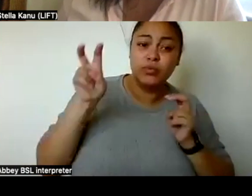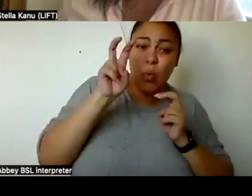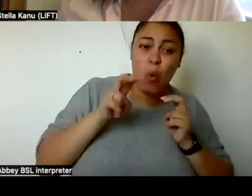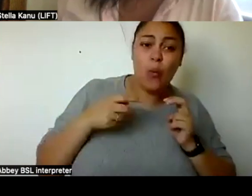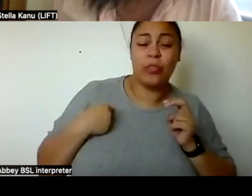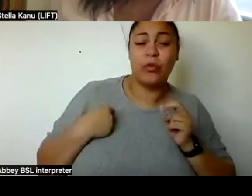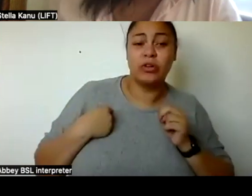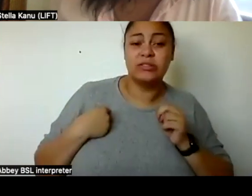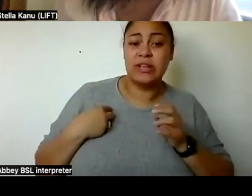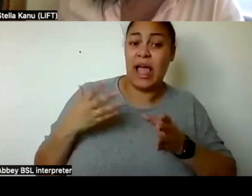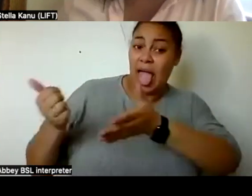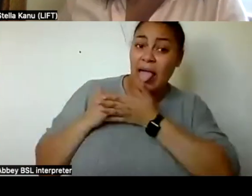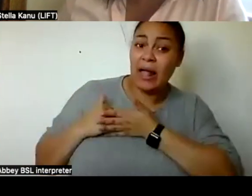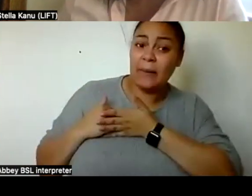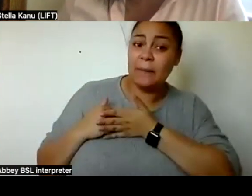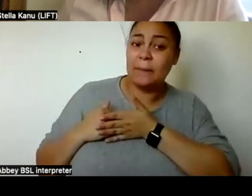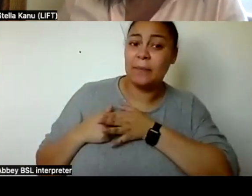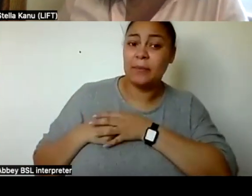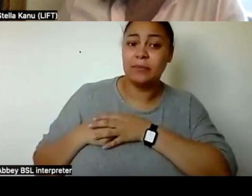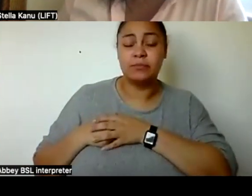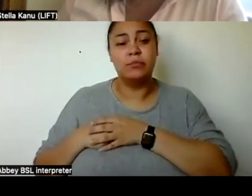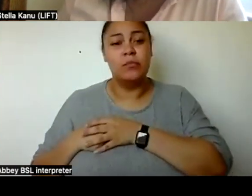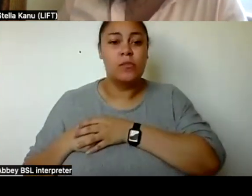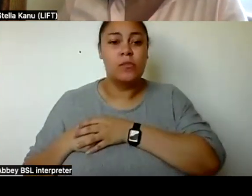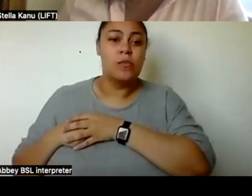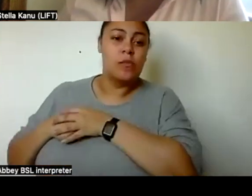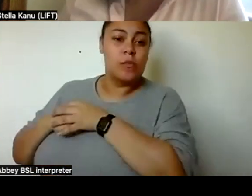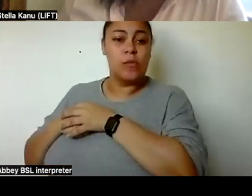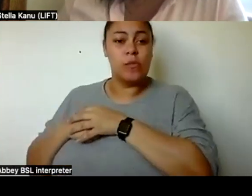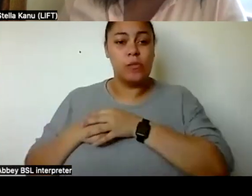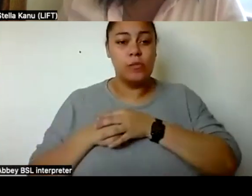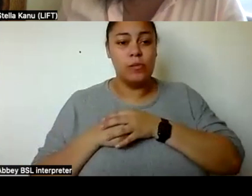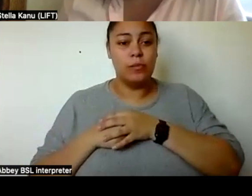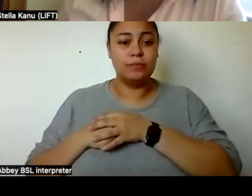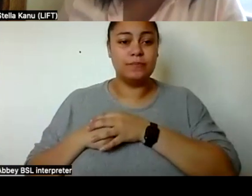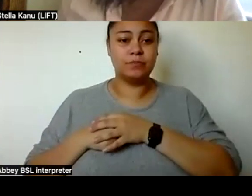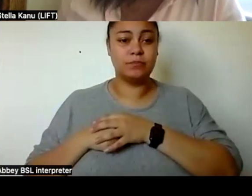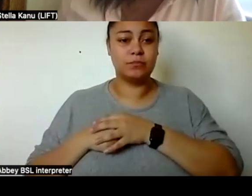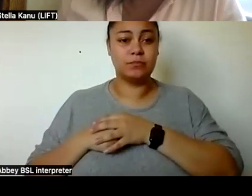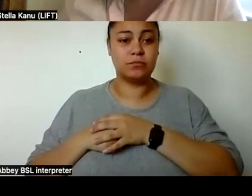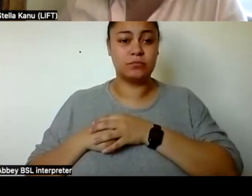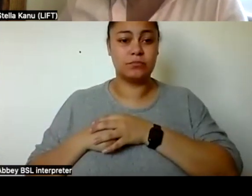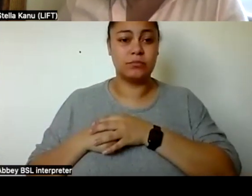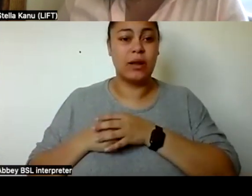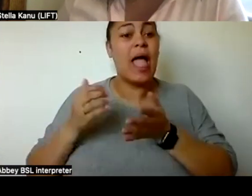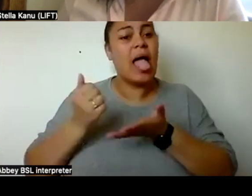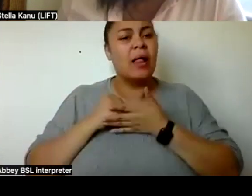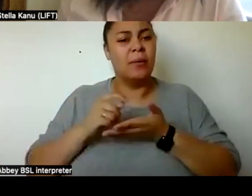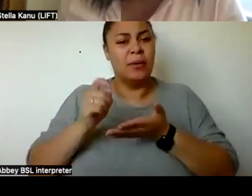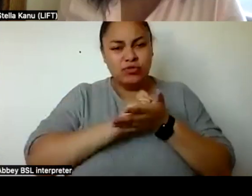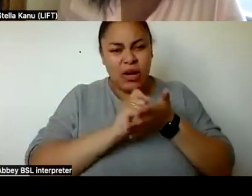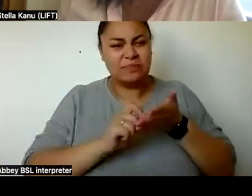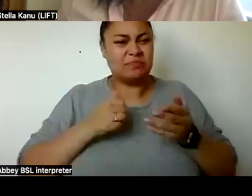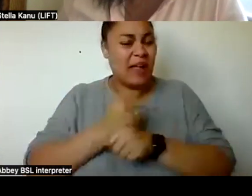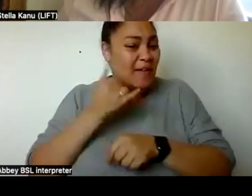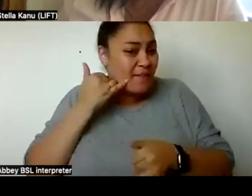internationally to kind of help and support. And that's really practical. That is often about writing, making phone calls, and